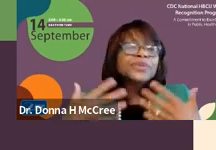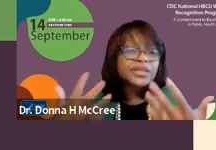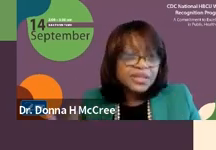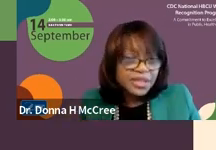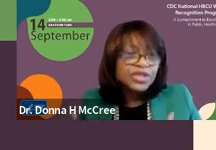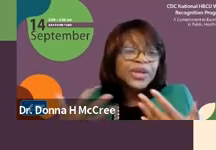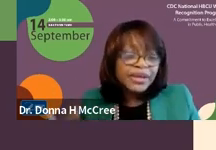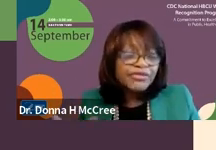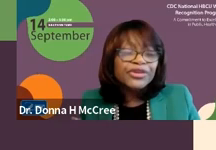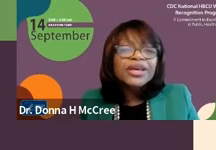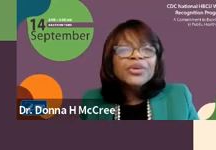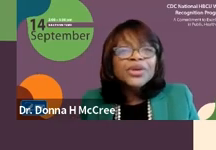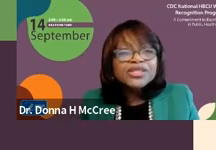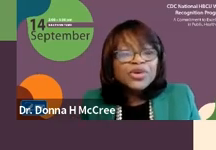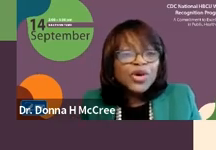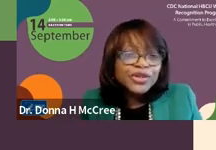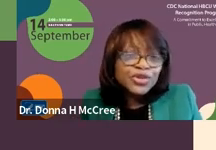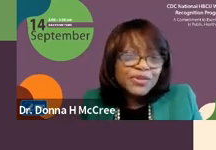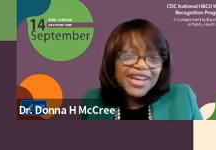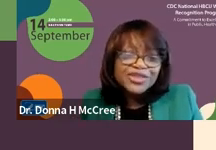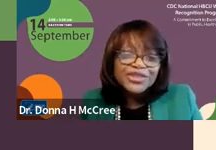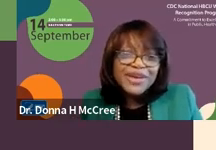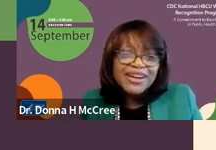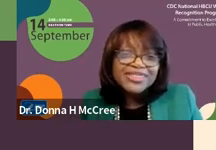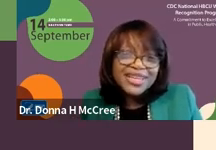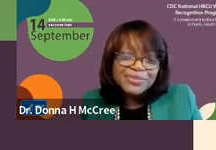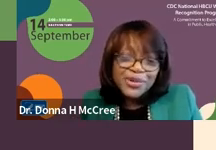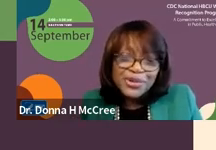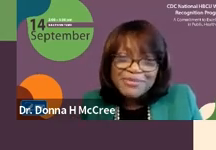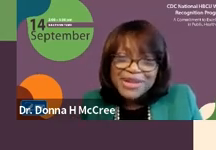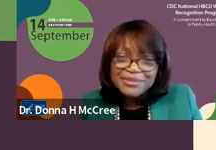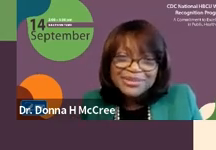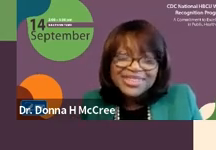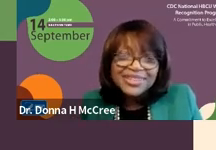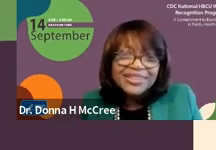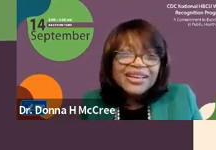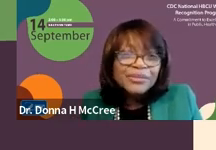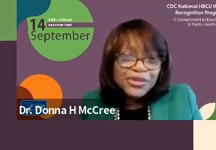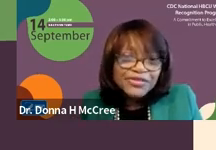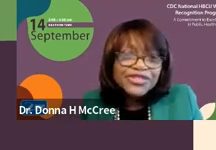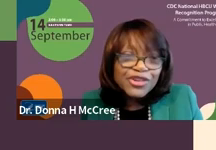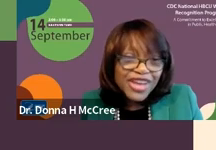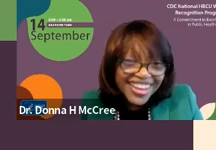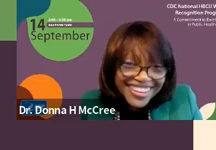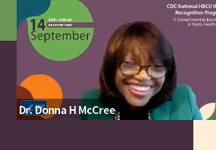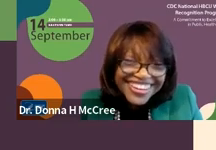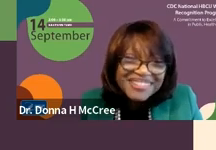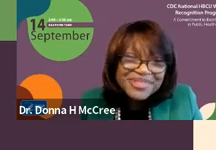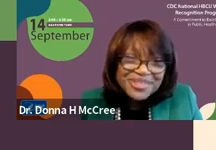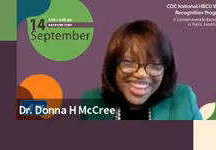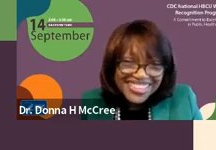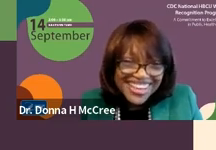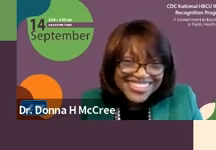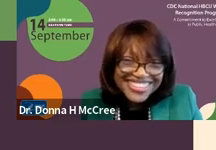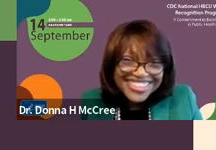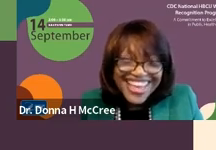hope this will be a continuing effort. We also hope that you'll provide your feedback on today's program by completing the brief survey.